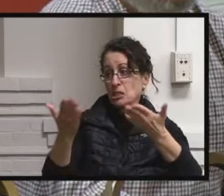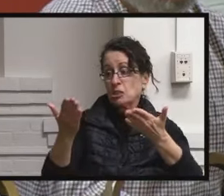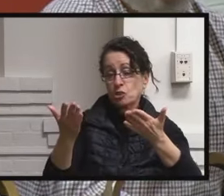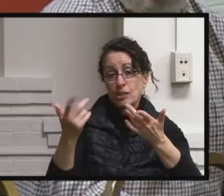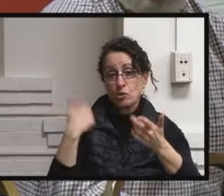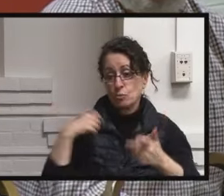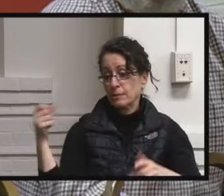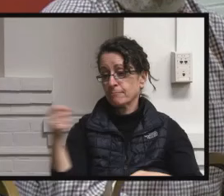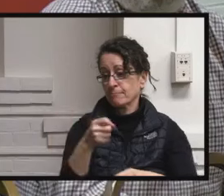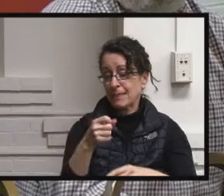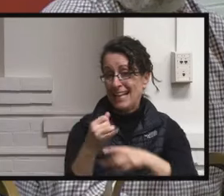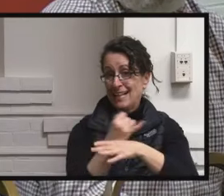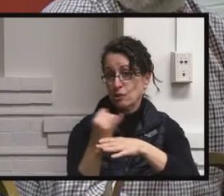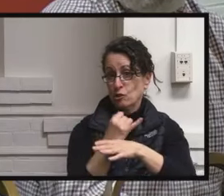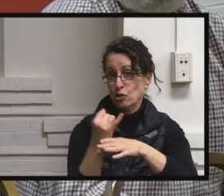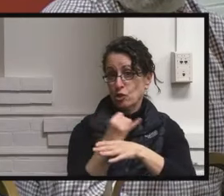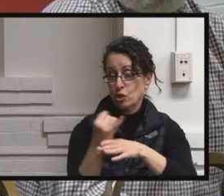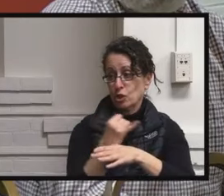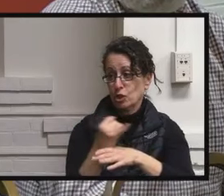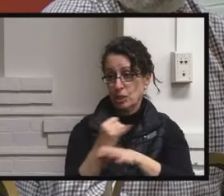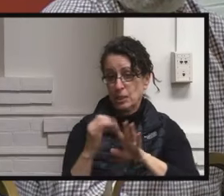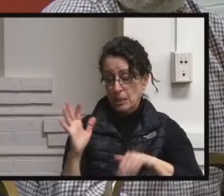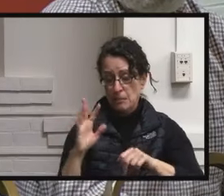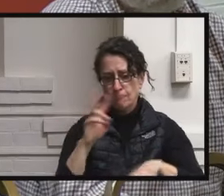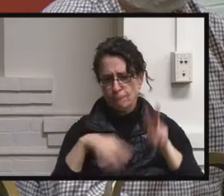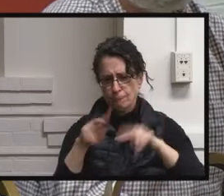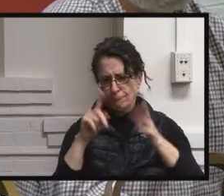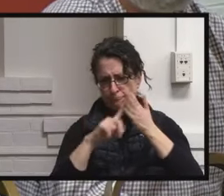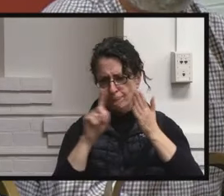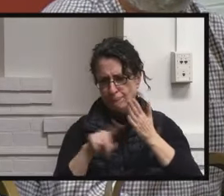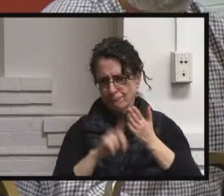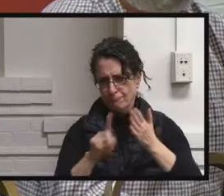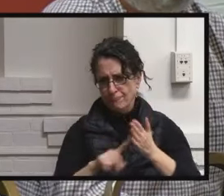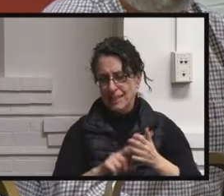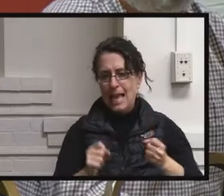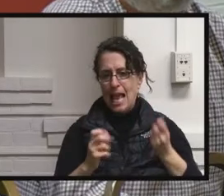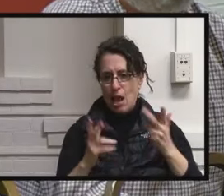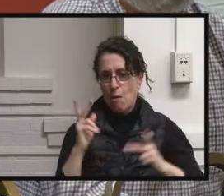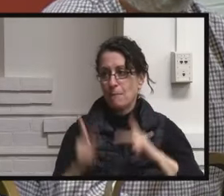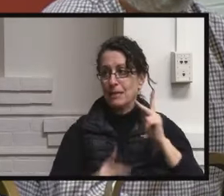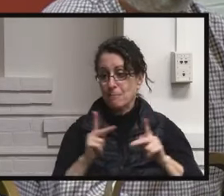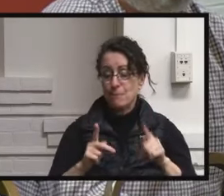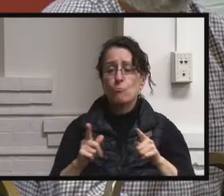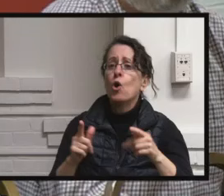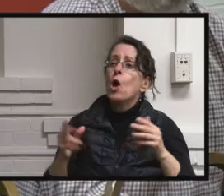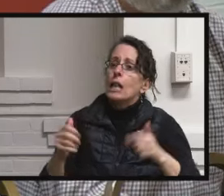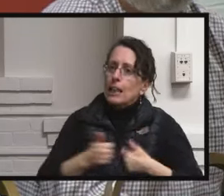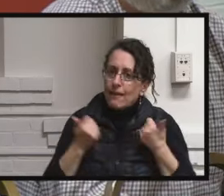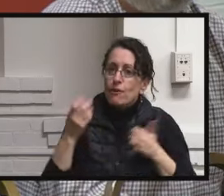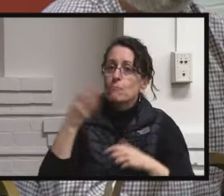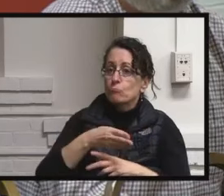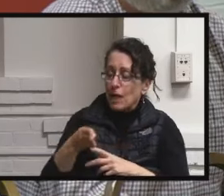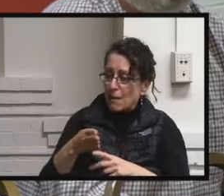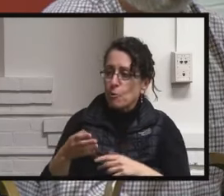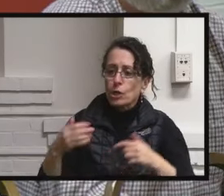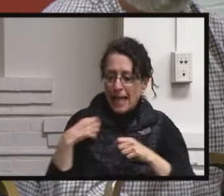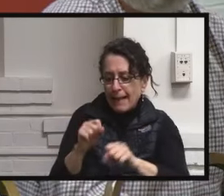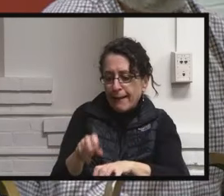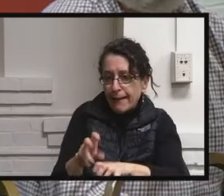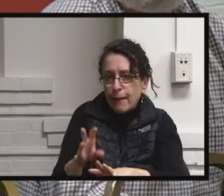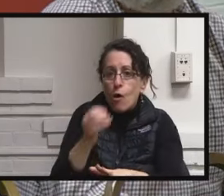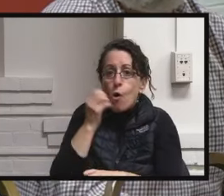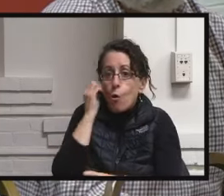there and see what the new number is. How many people from Brattleboro with curbside are using that system? If it's